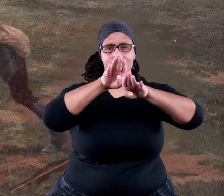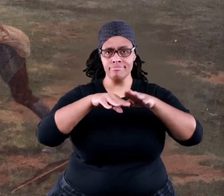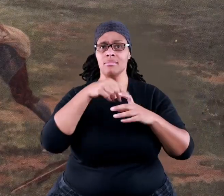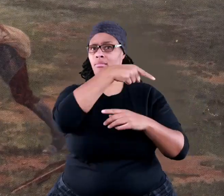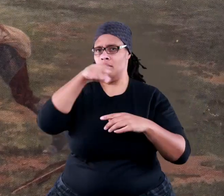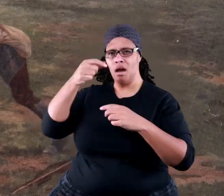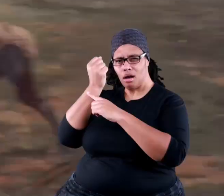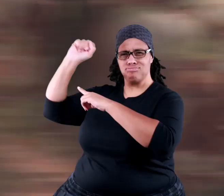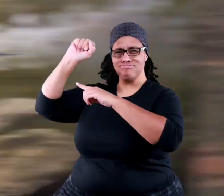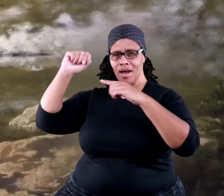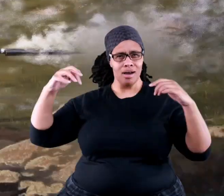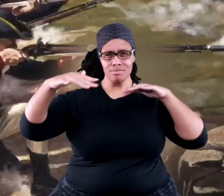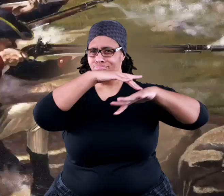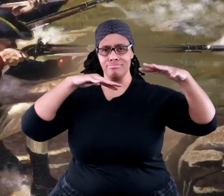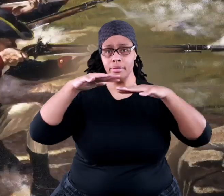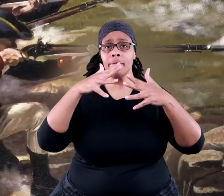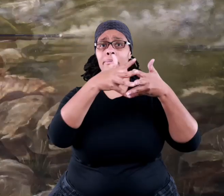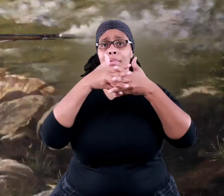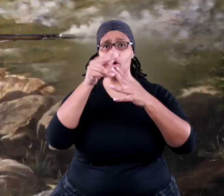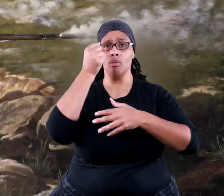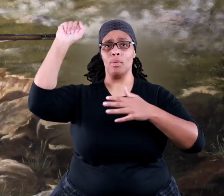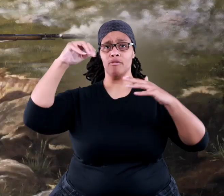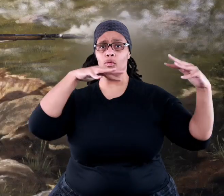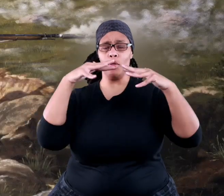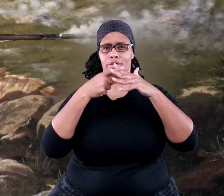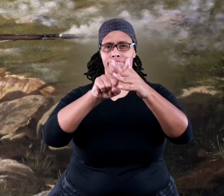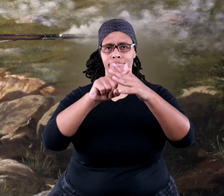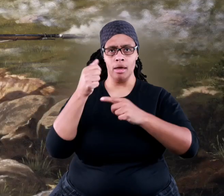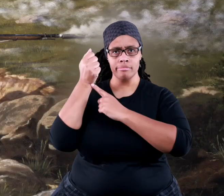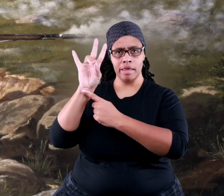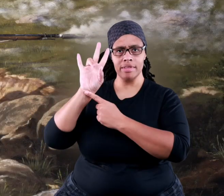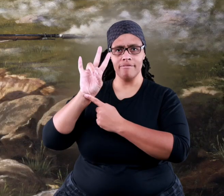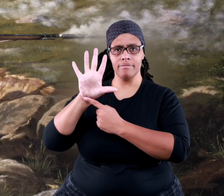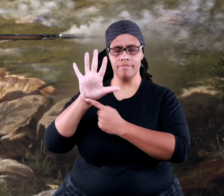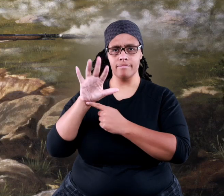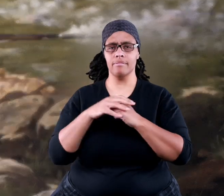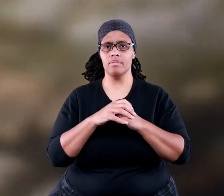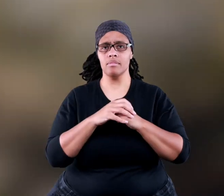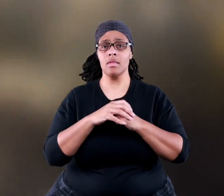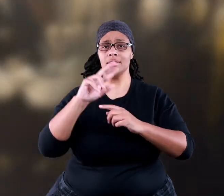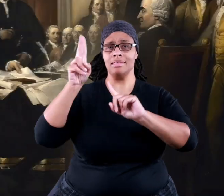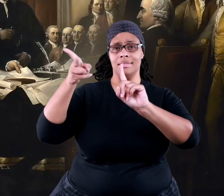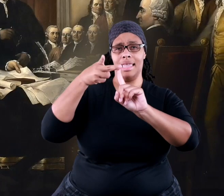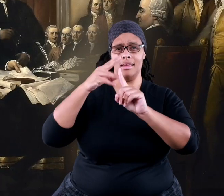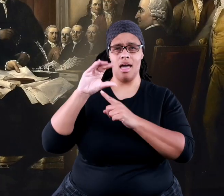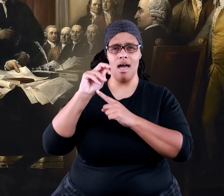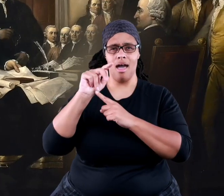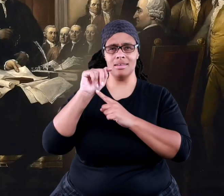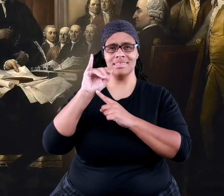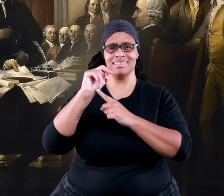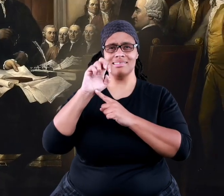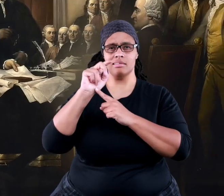also rebelled, which began the outbreak of the American Revolutionary War in 1775. The